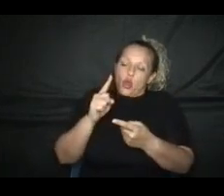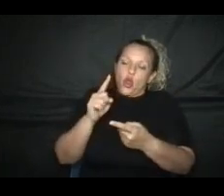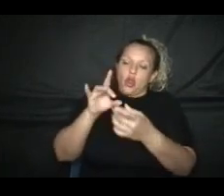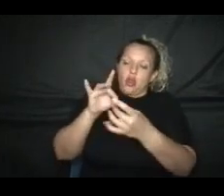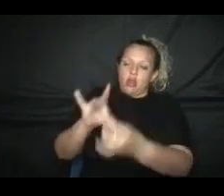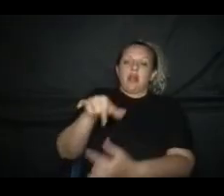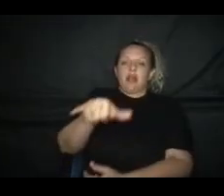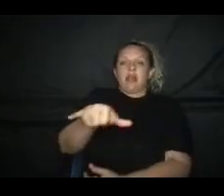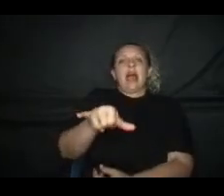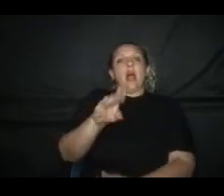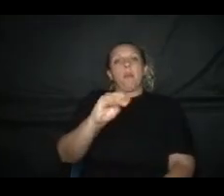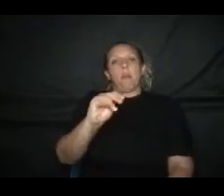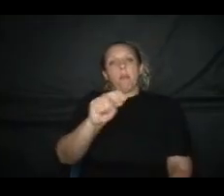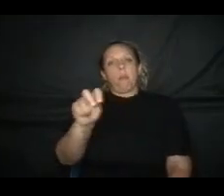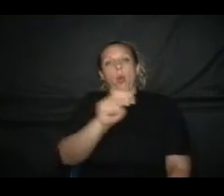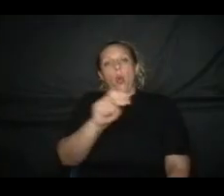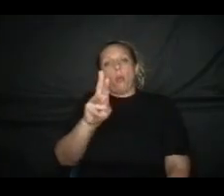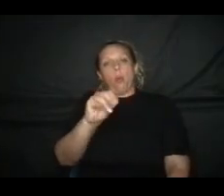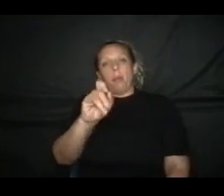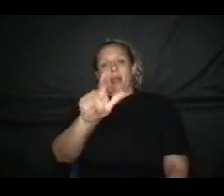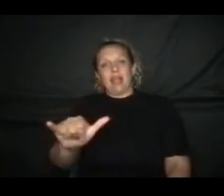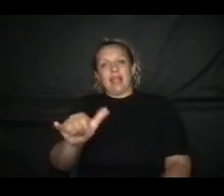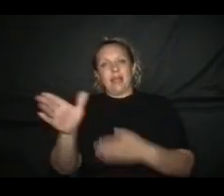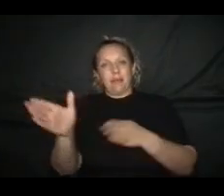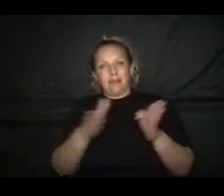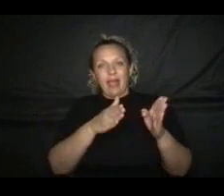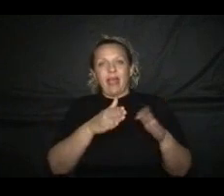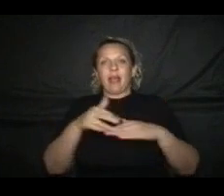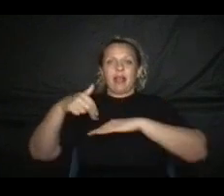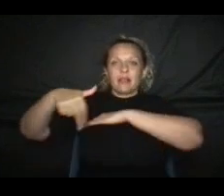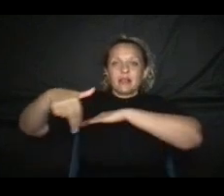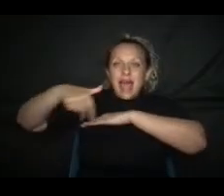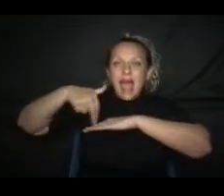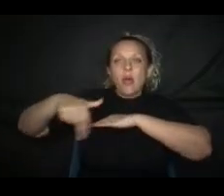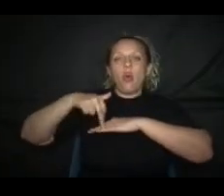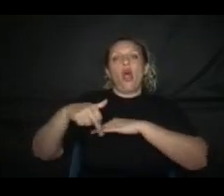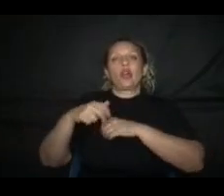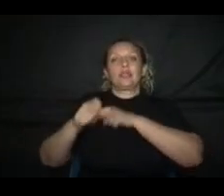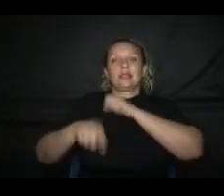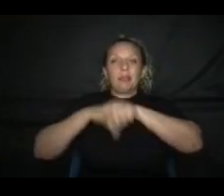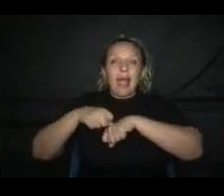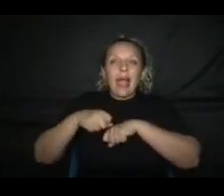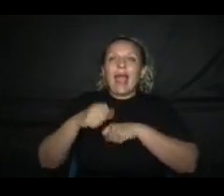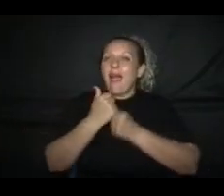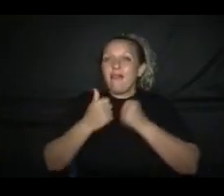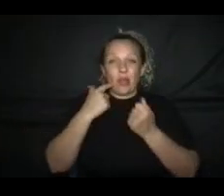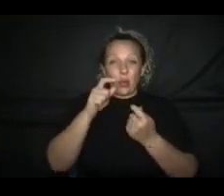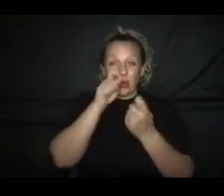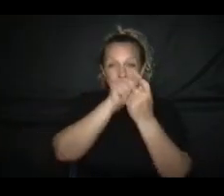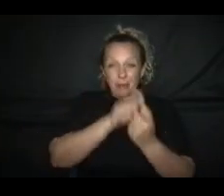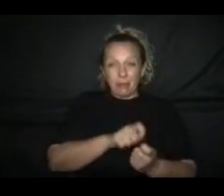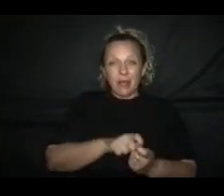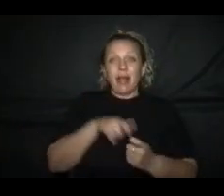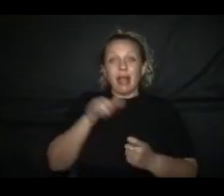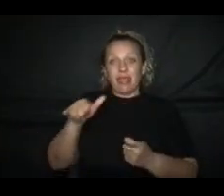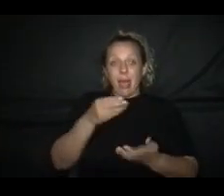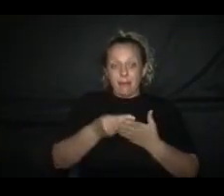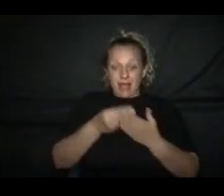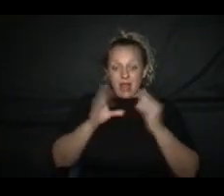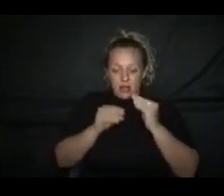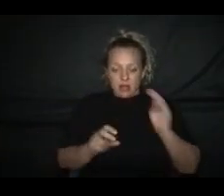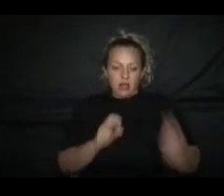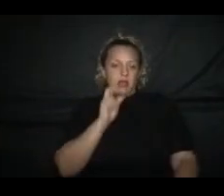So the projects, the sidewalks, those efforts that are identified in this plan, that's where those monies would be spent. It's a